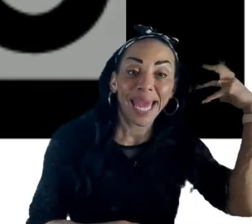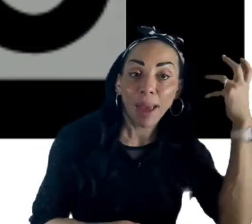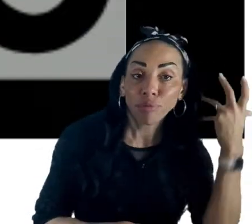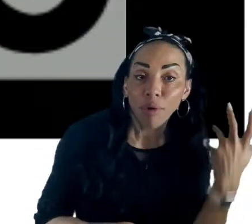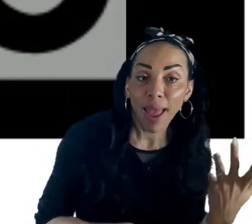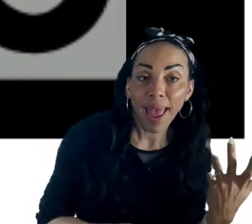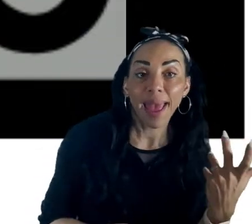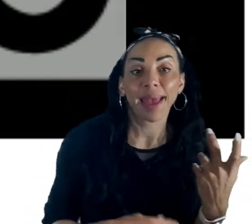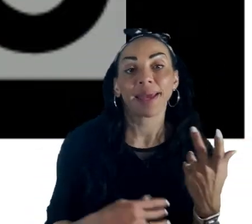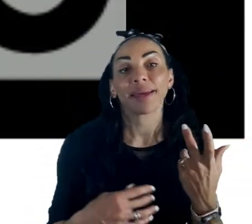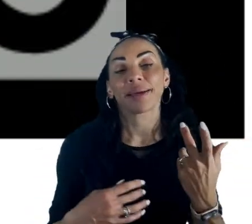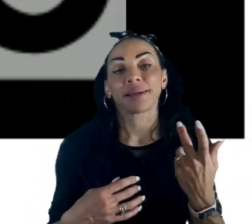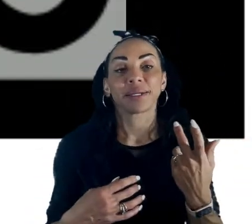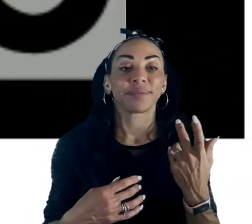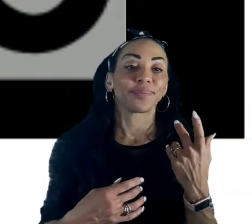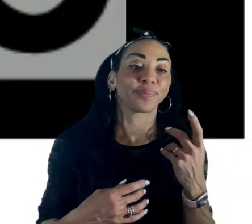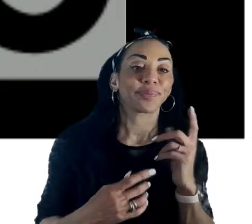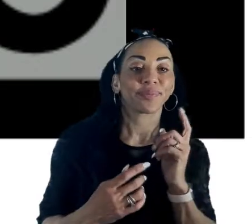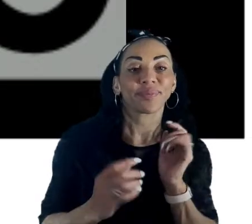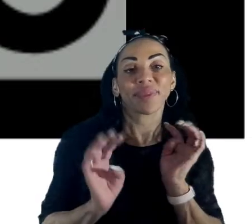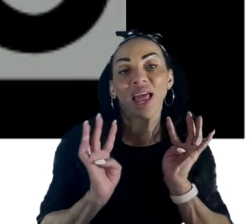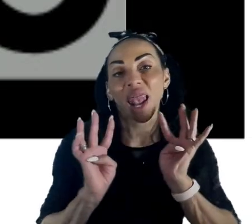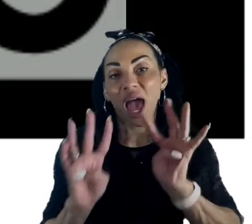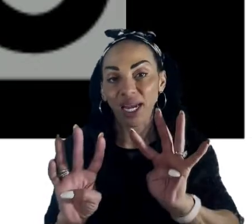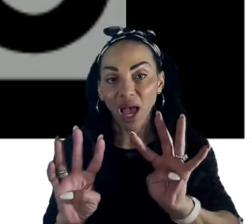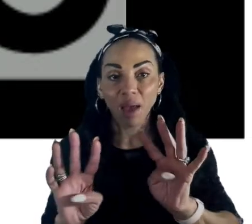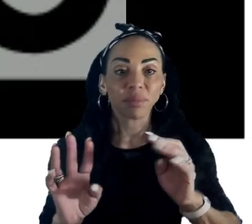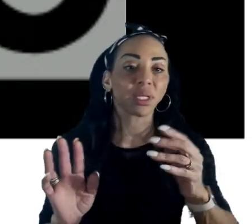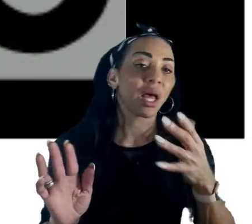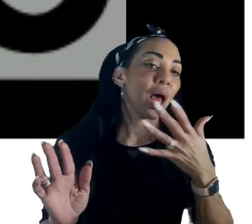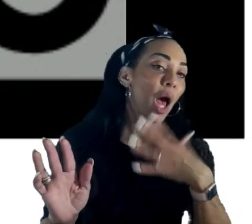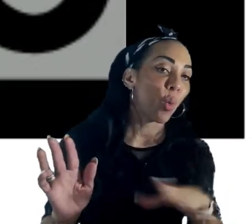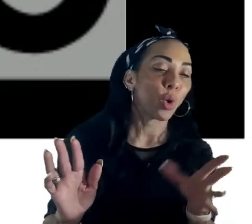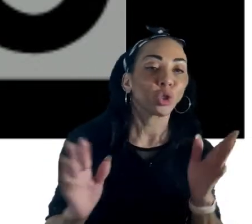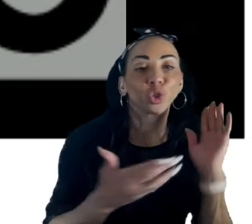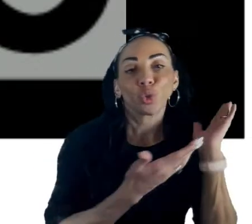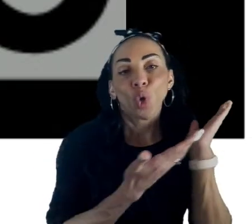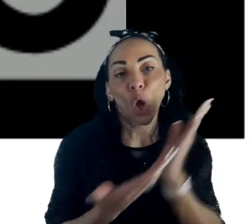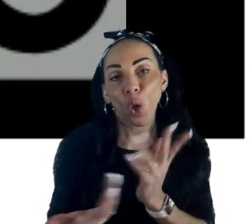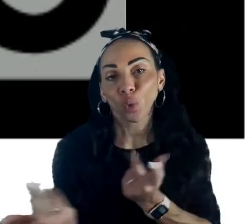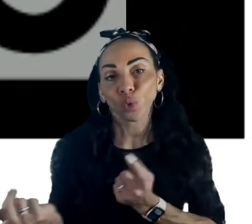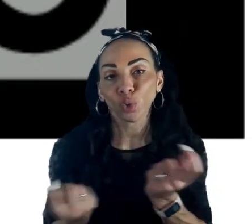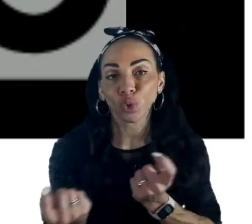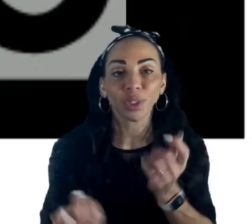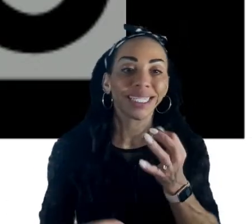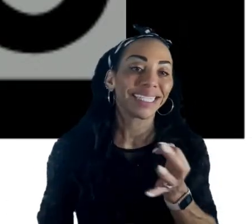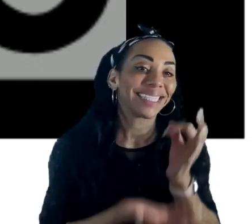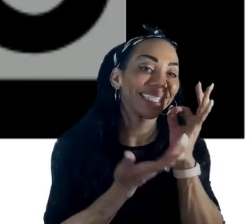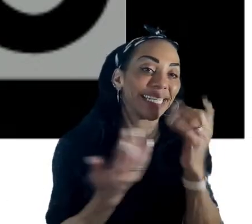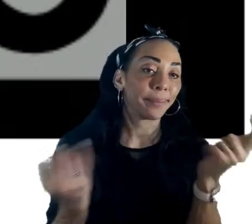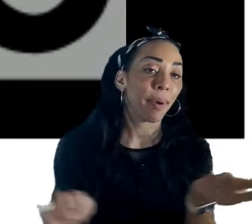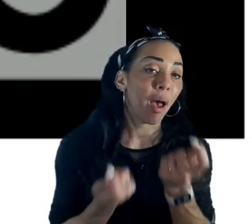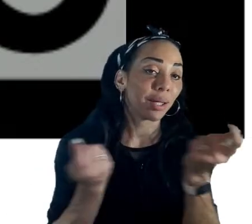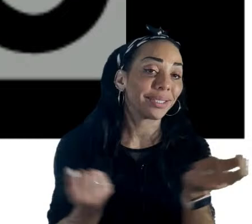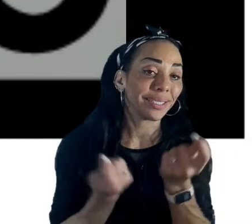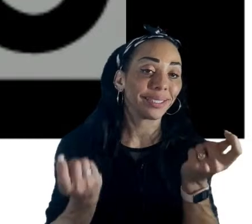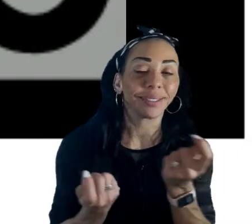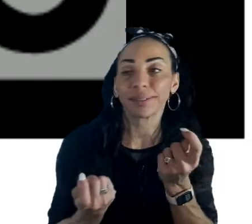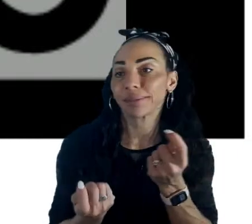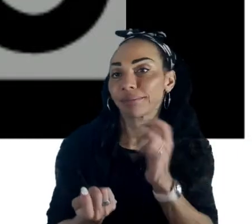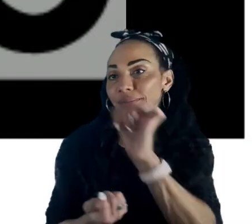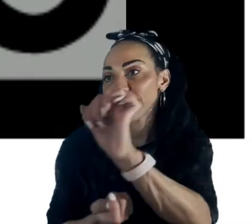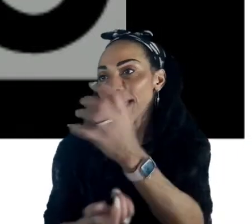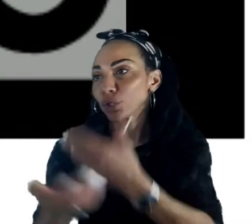those communities, so host more tea parties with queer communities, hearing their stories. I want to think about that kind